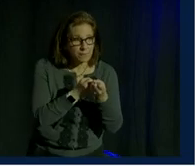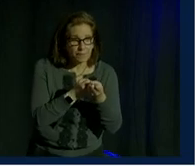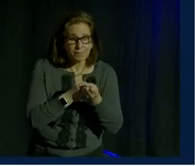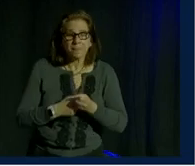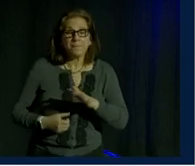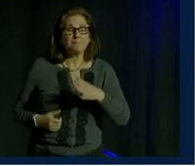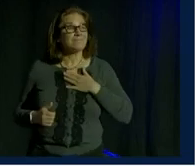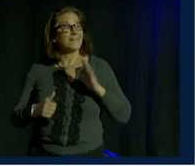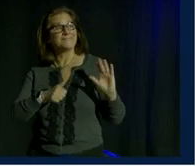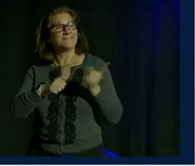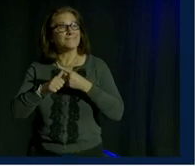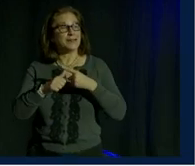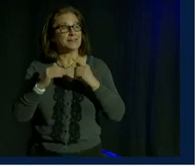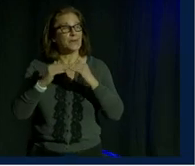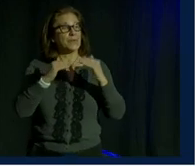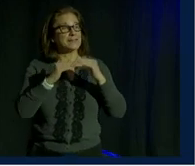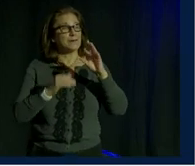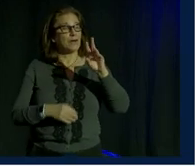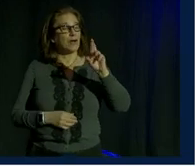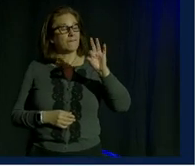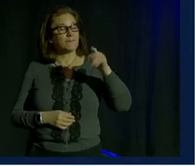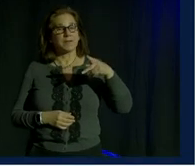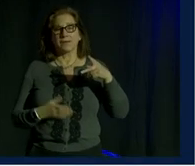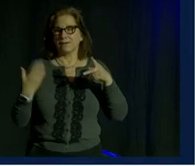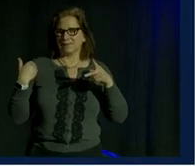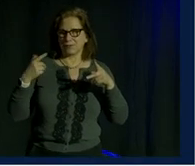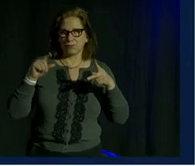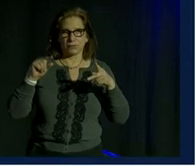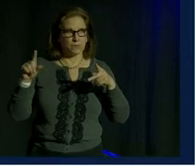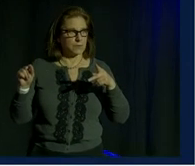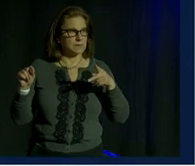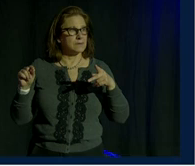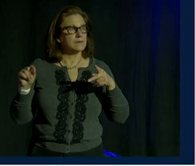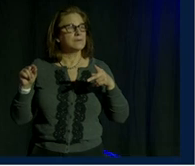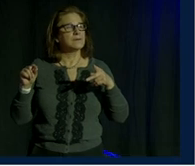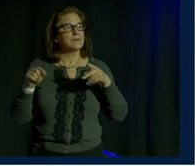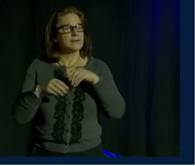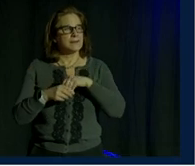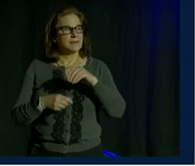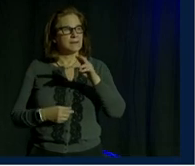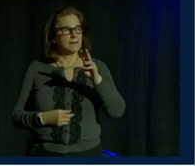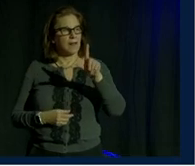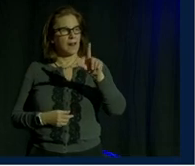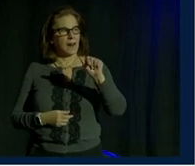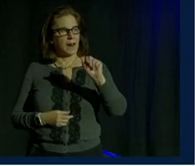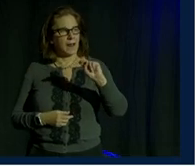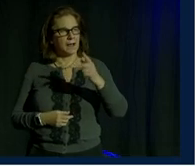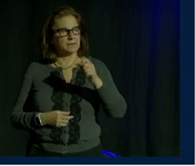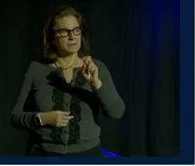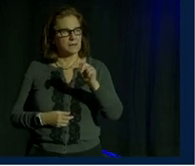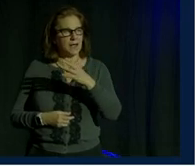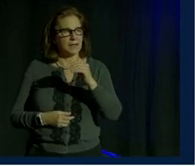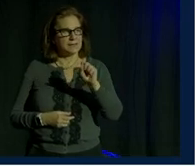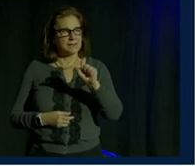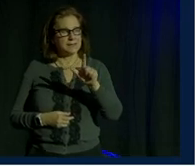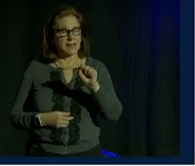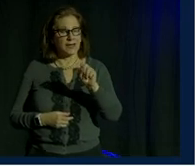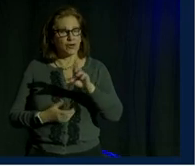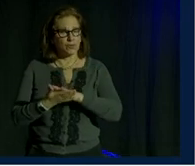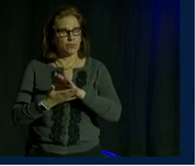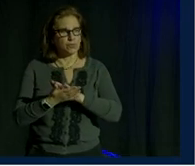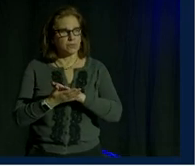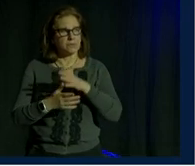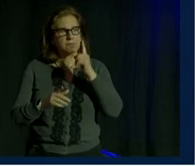And last year, our first equity RFP in 2020 was Langston and